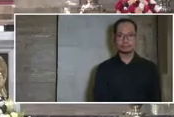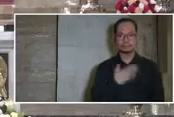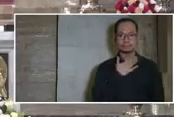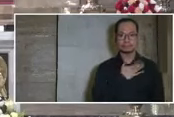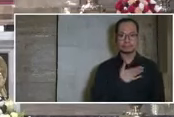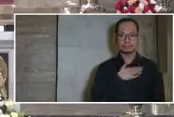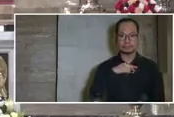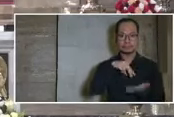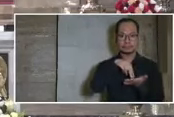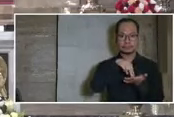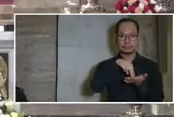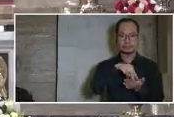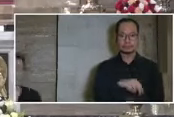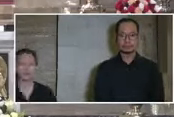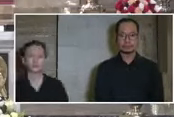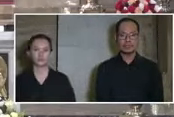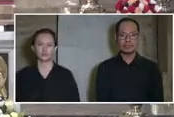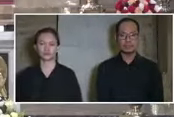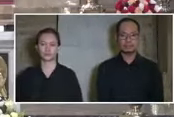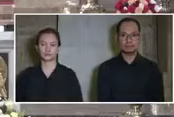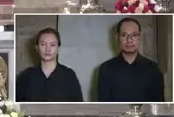Please all stand.